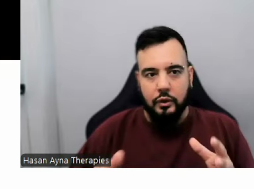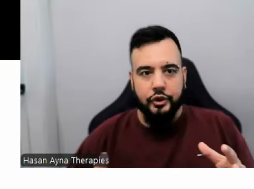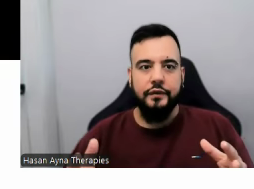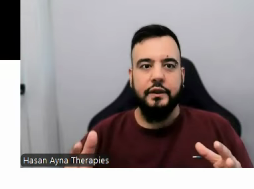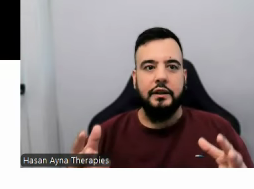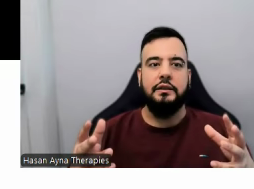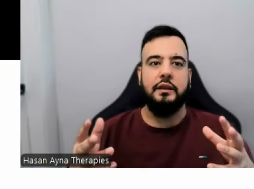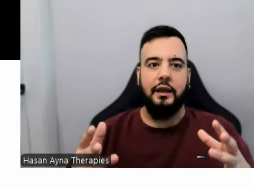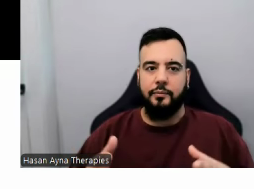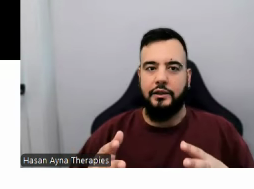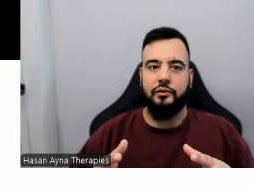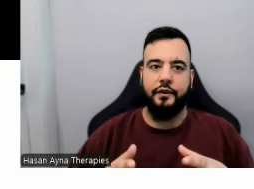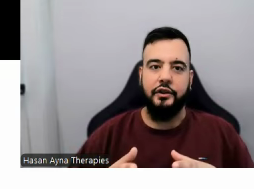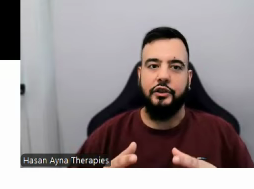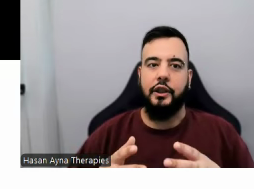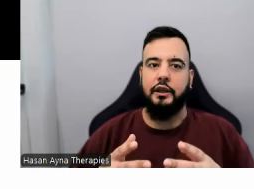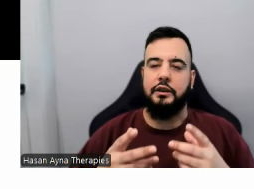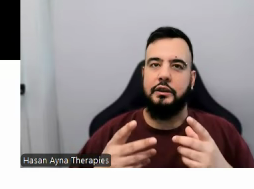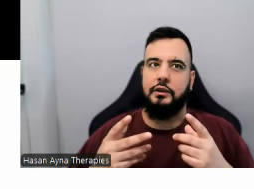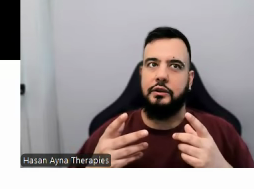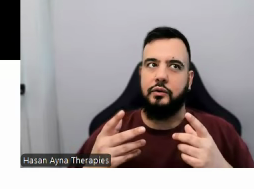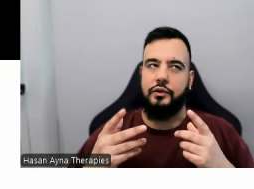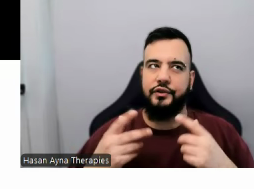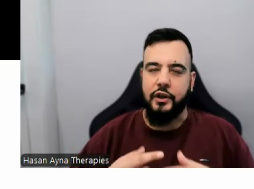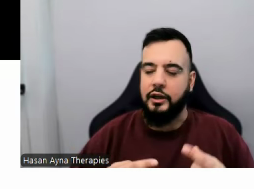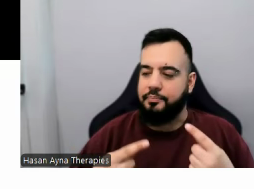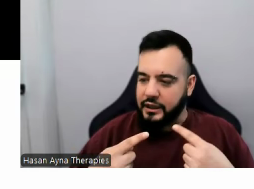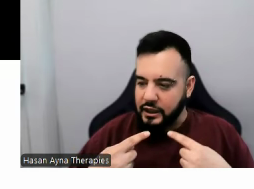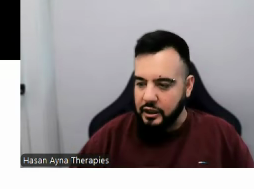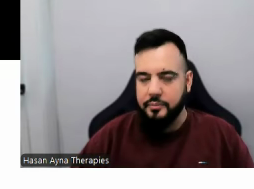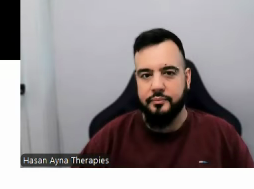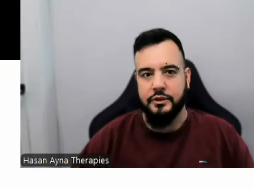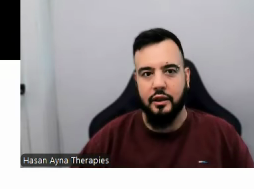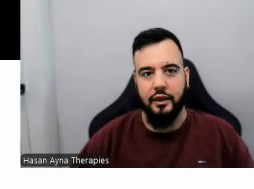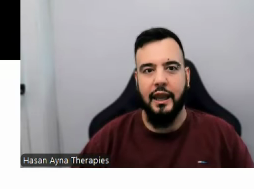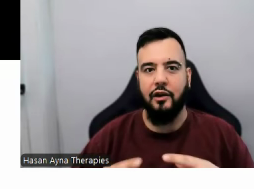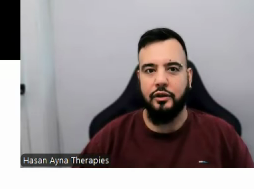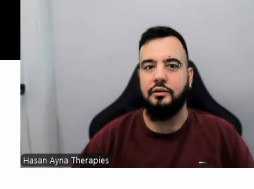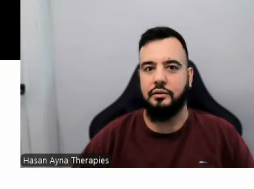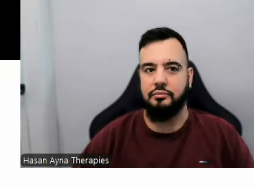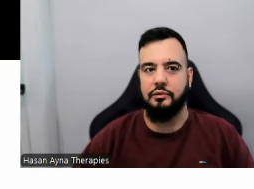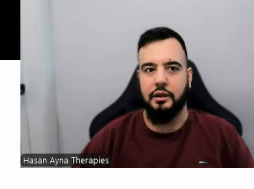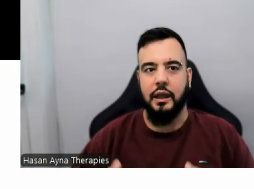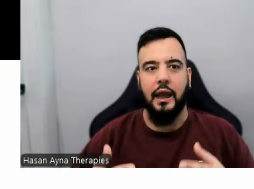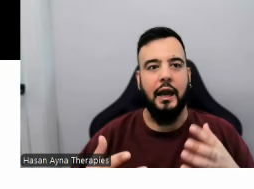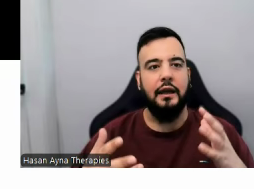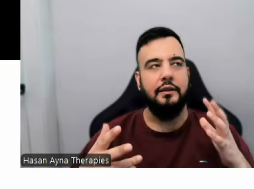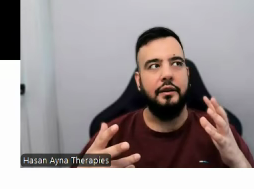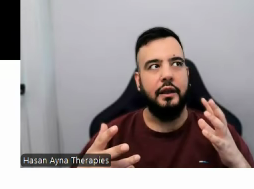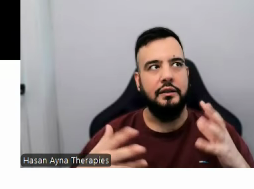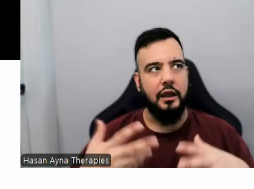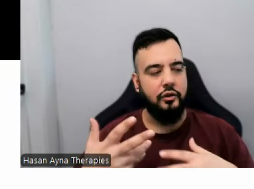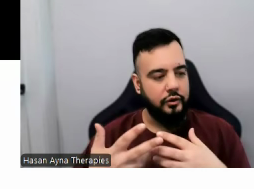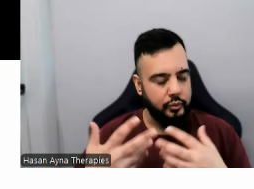Now, a role shift is a grammatical feature that the signer becomes the character